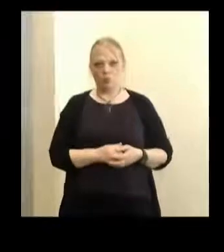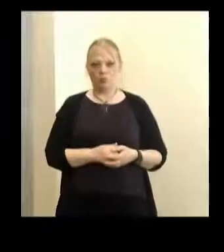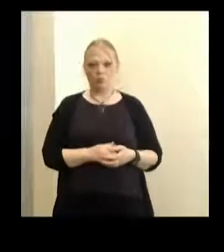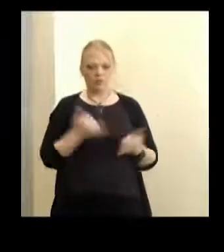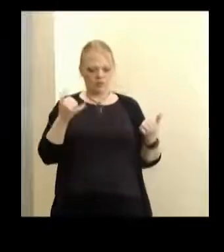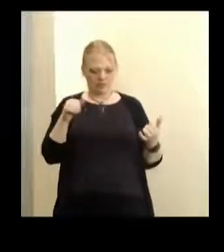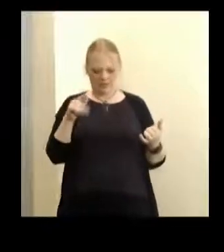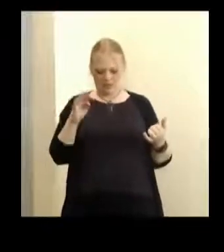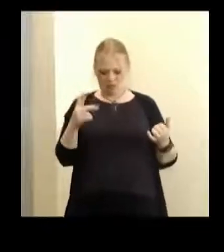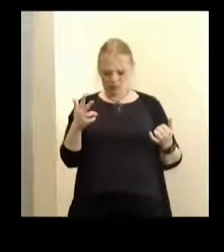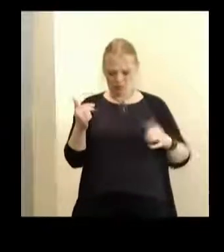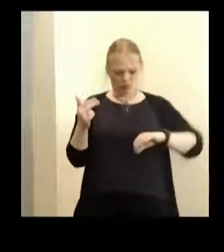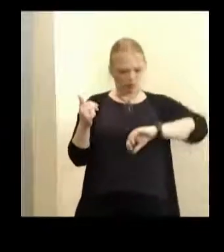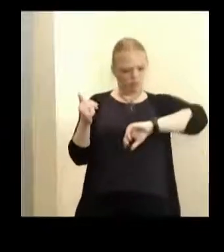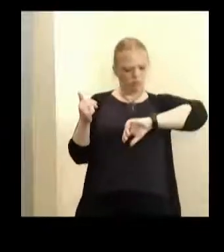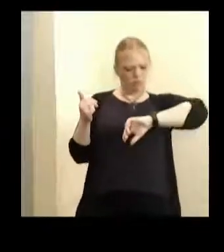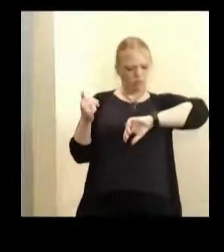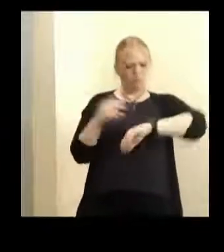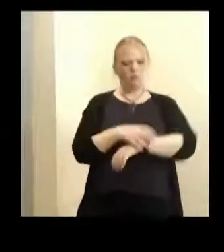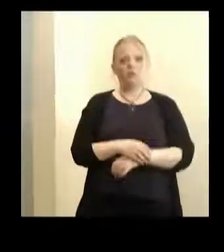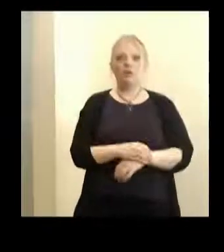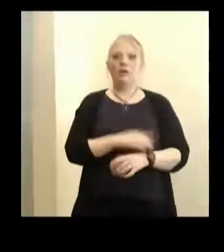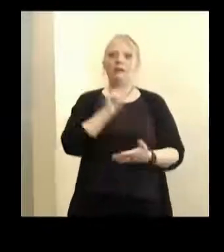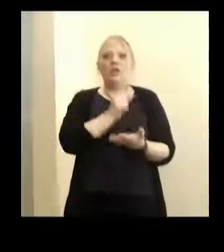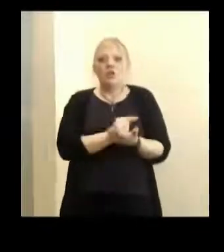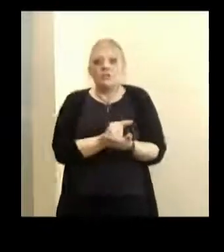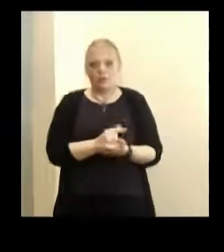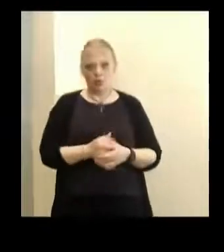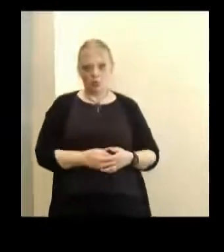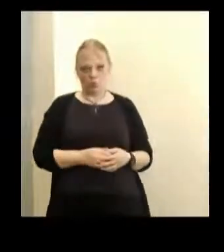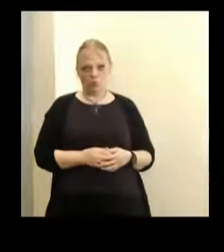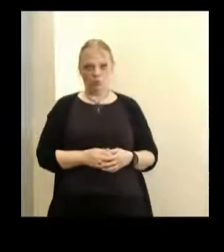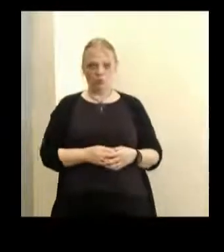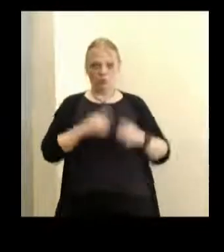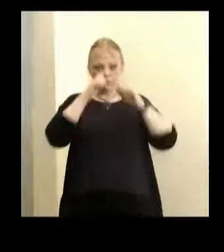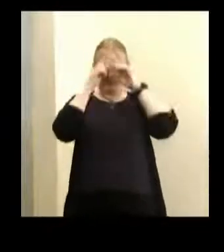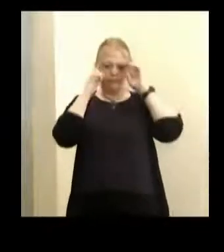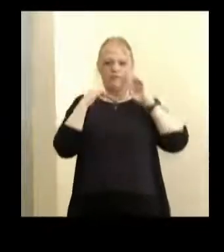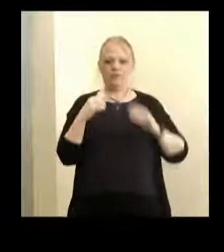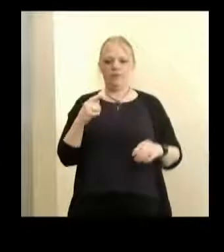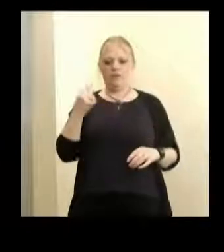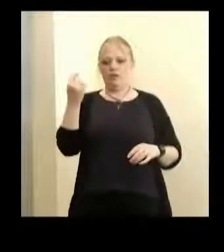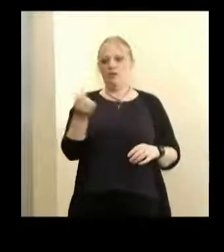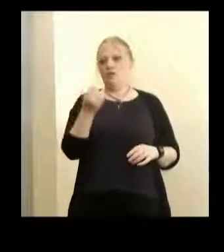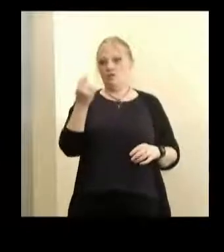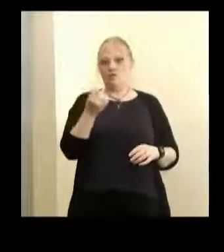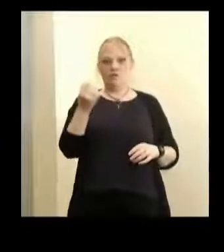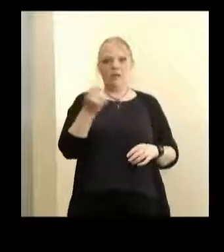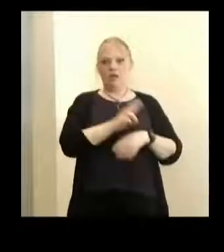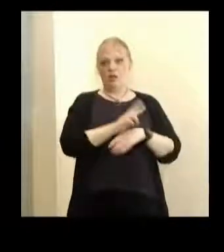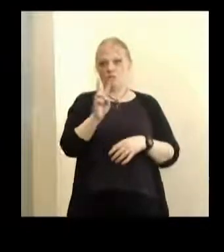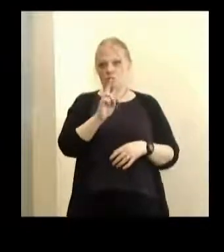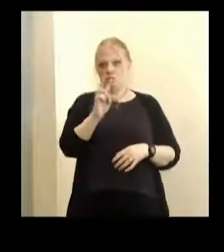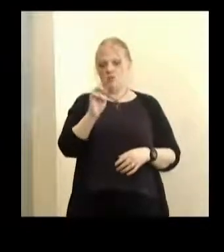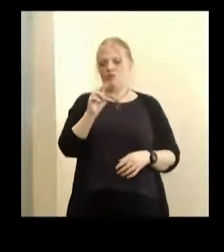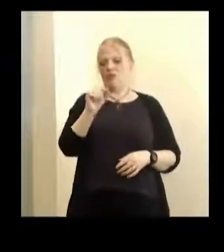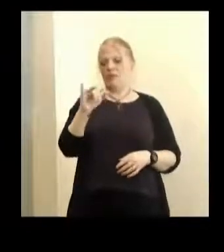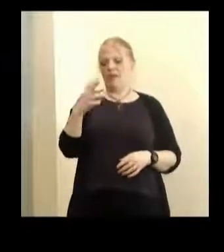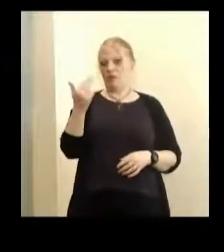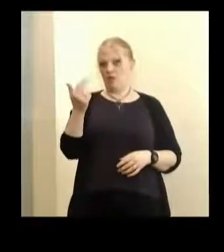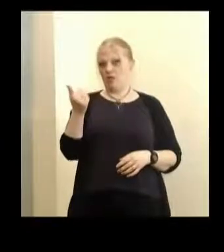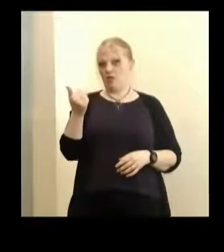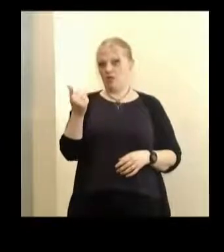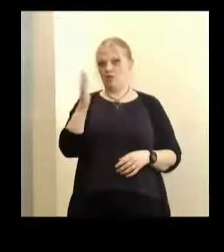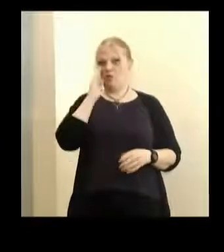April 13th? I guarantee you, on the Tuesday, if we have a Tuesday at 2, the week of May 13th, we're going to be